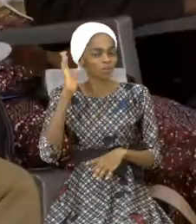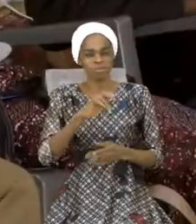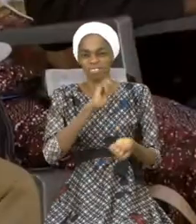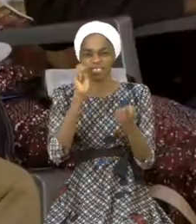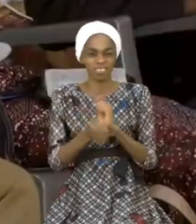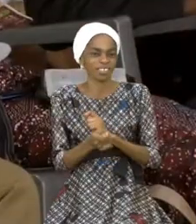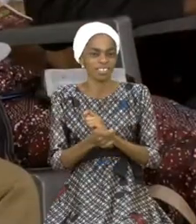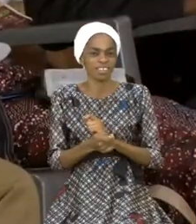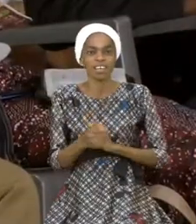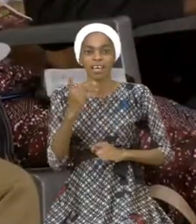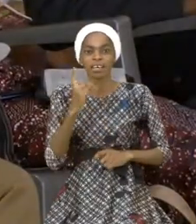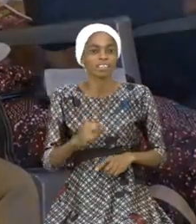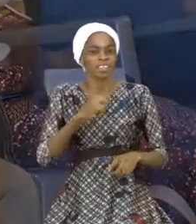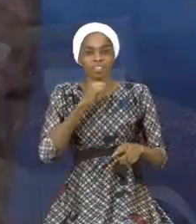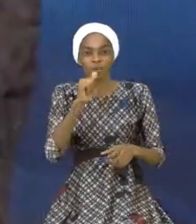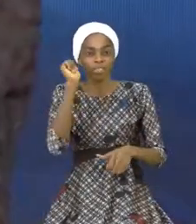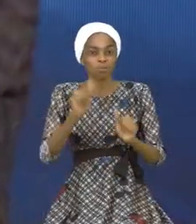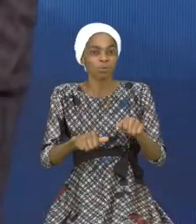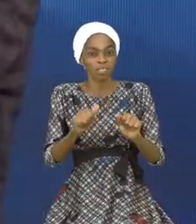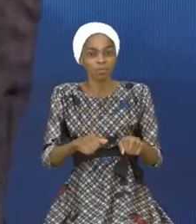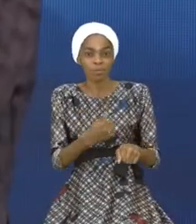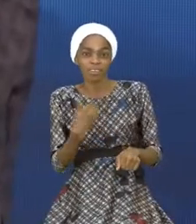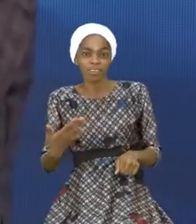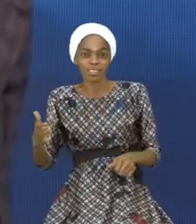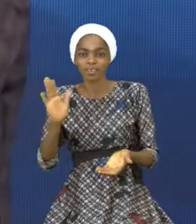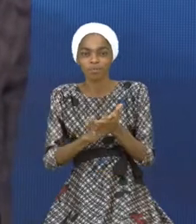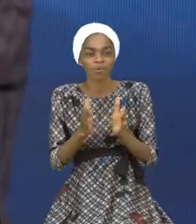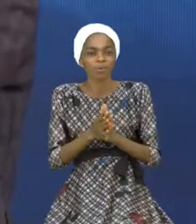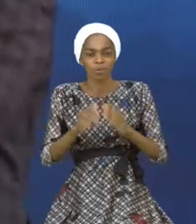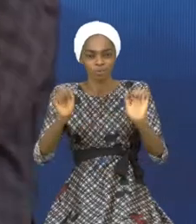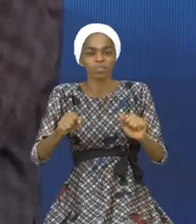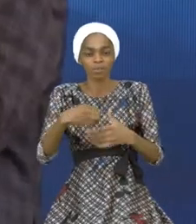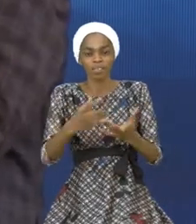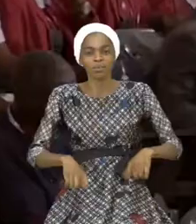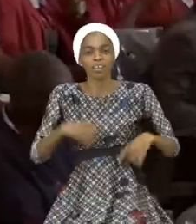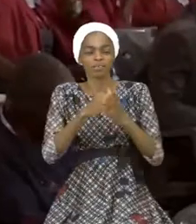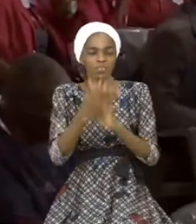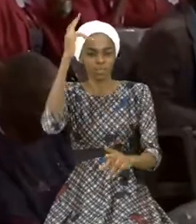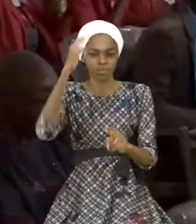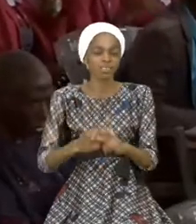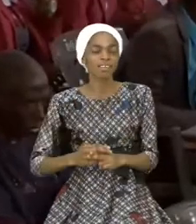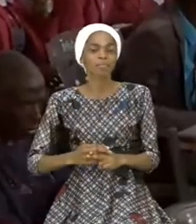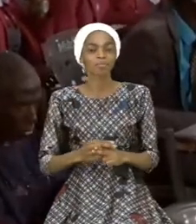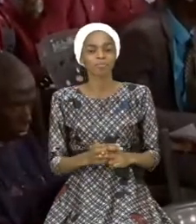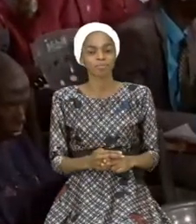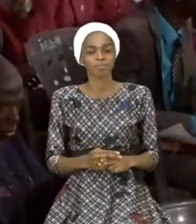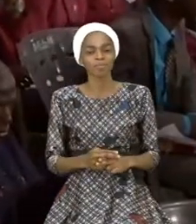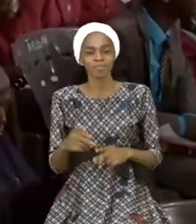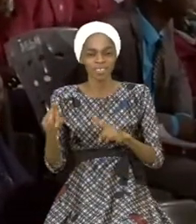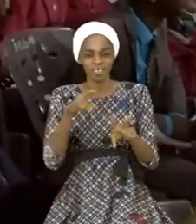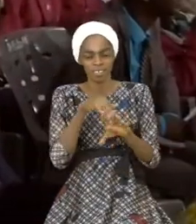change. Impossibilities will become possible in your life in Jesus' name. Look